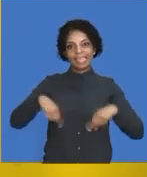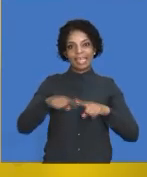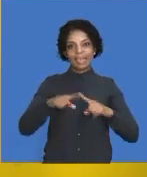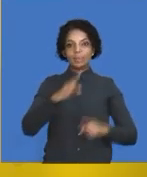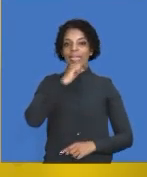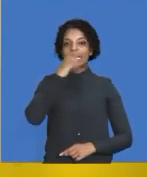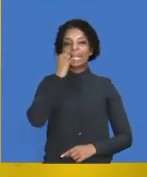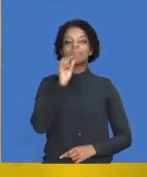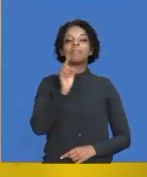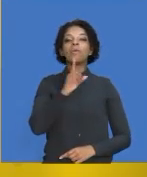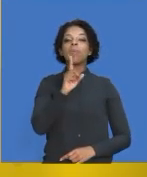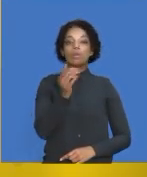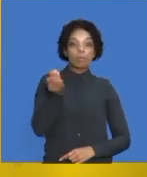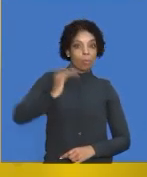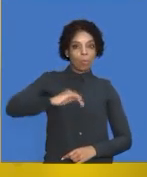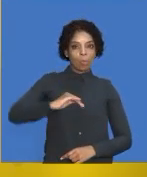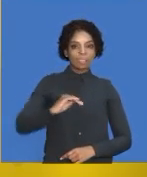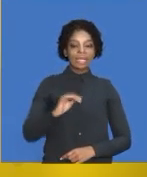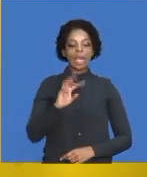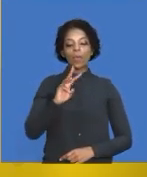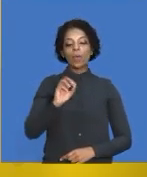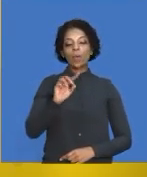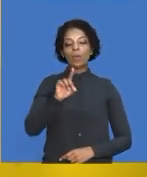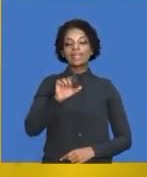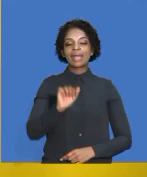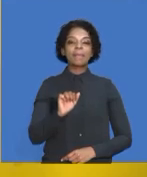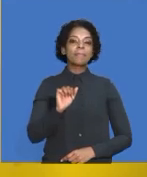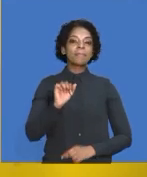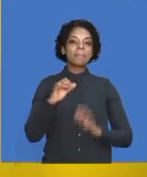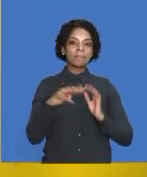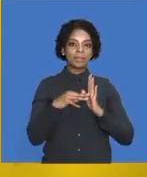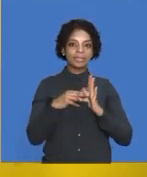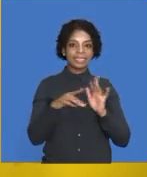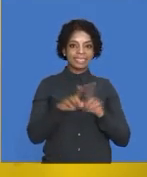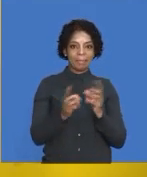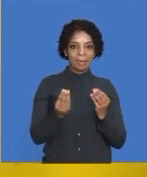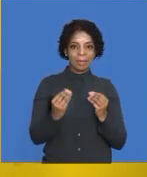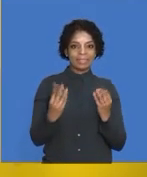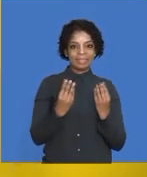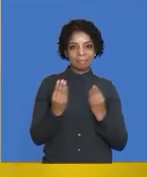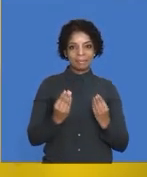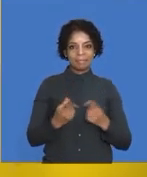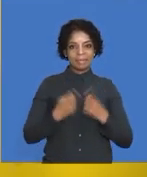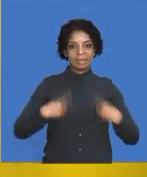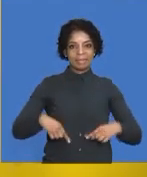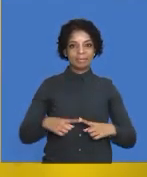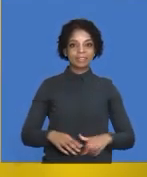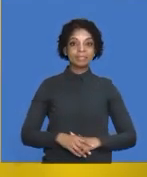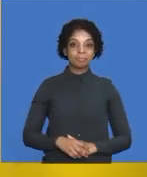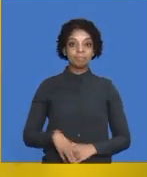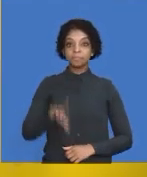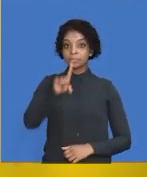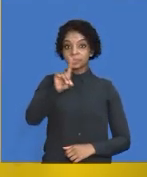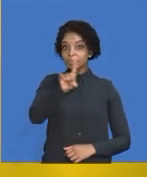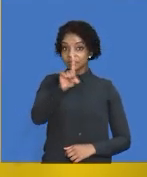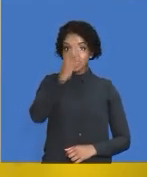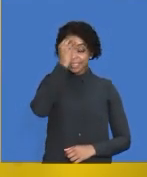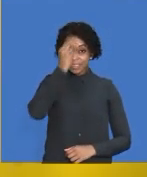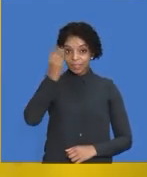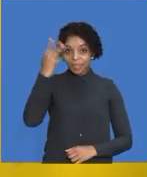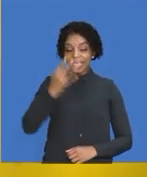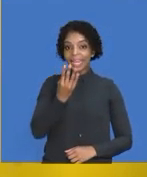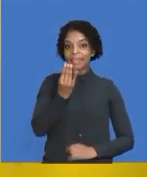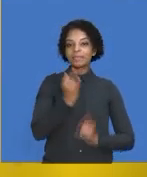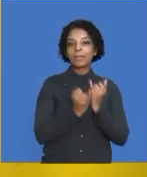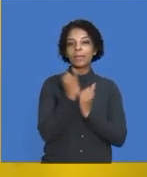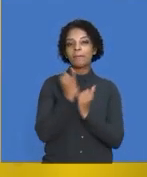Matrix as well as our WhatsApp line. All of the details are on the screen. Don't forget guys, we've got a cool competition going on for you, so please